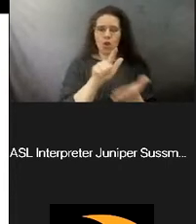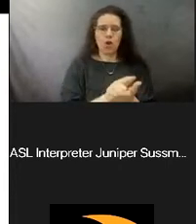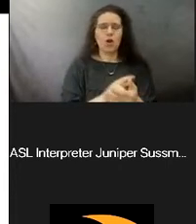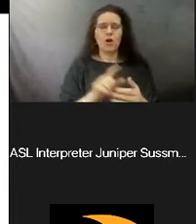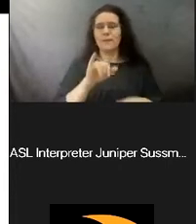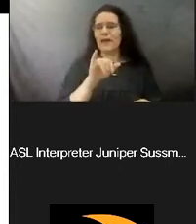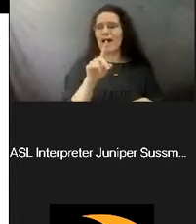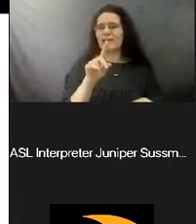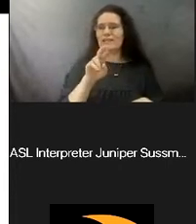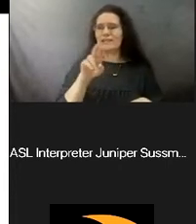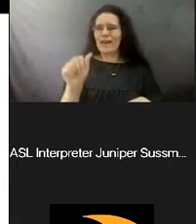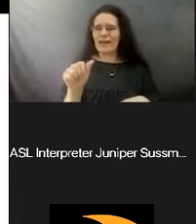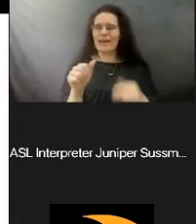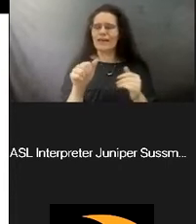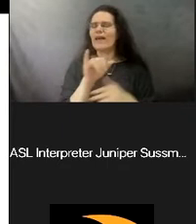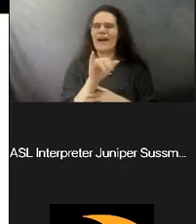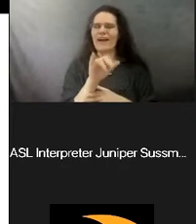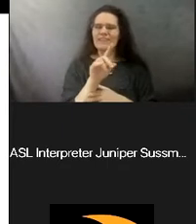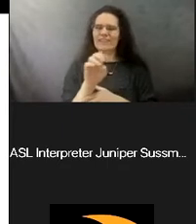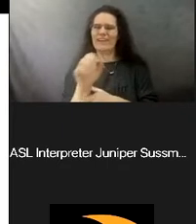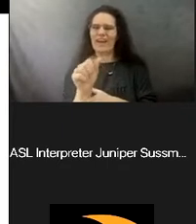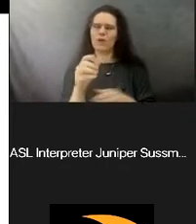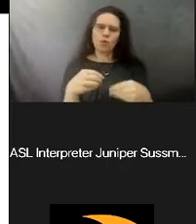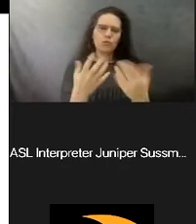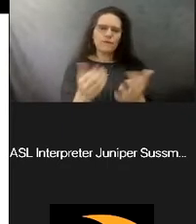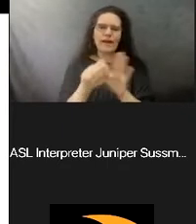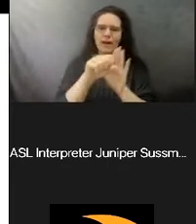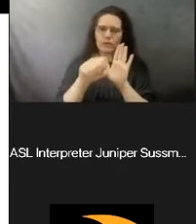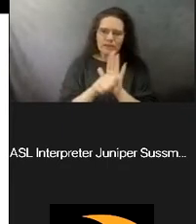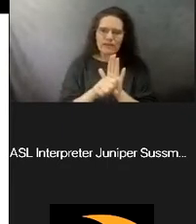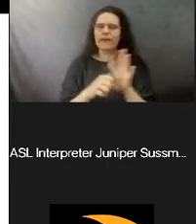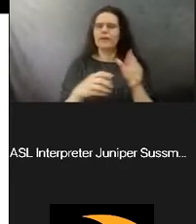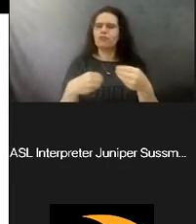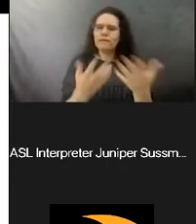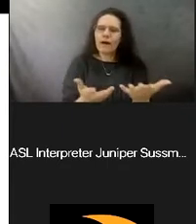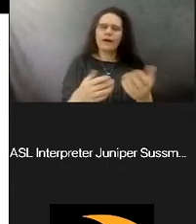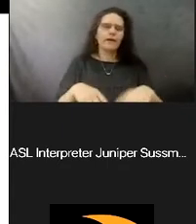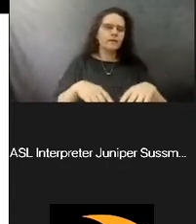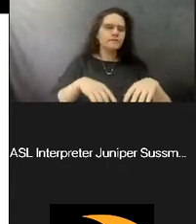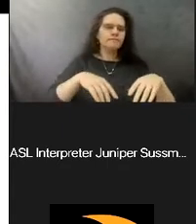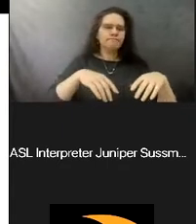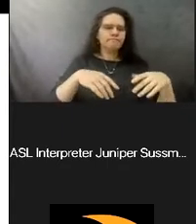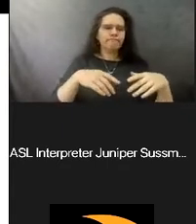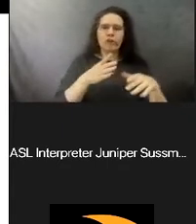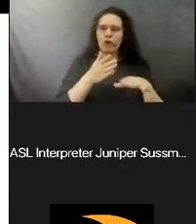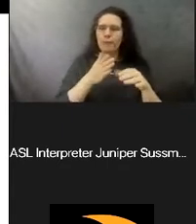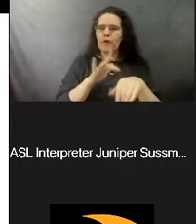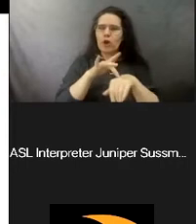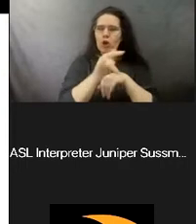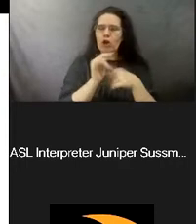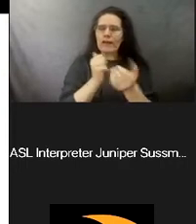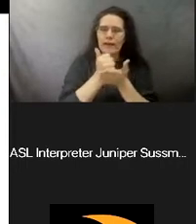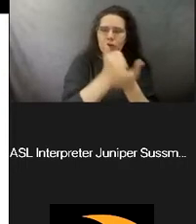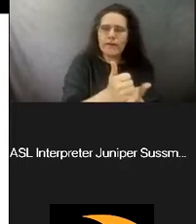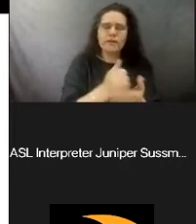agencies provide early intervention, special education, related aids and services to millions of children with disabilities,